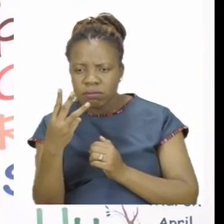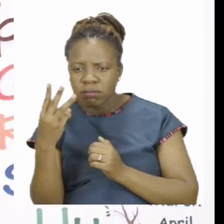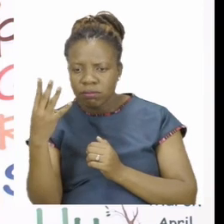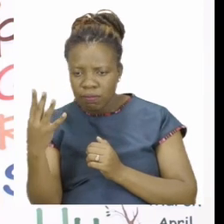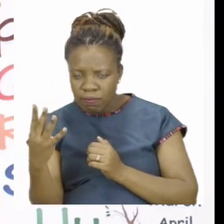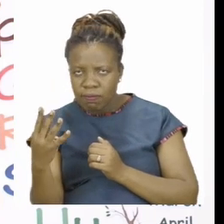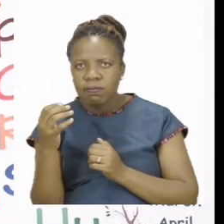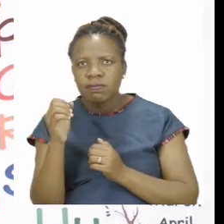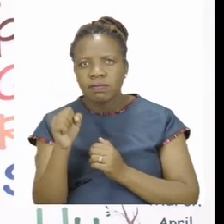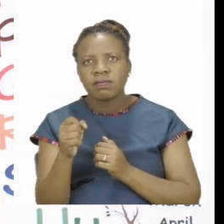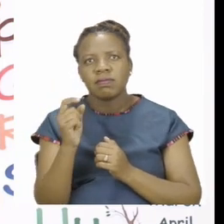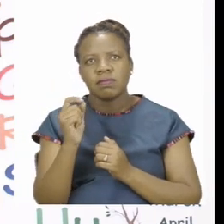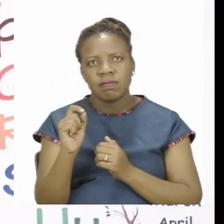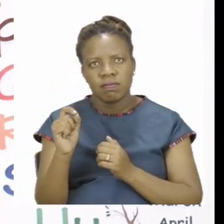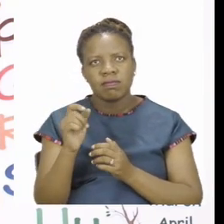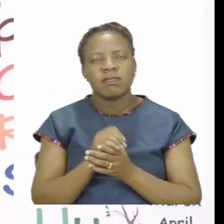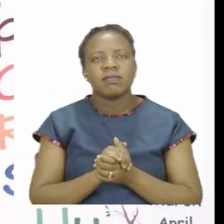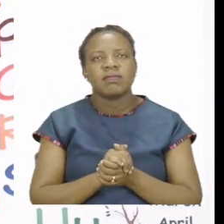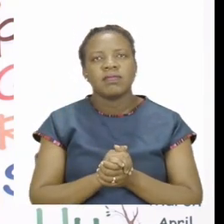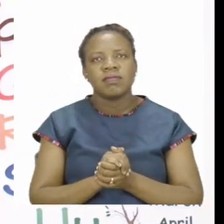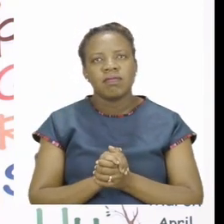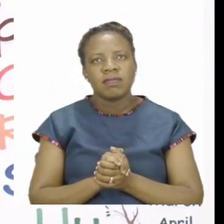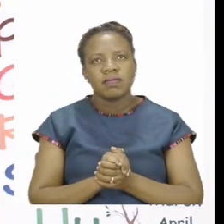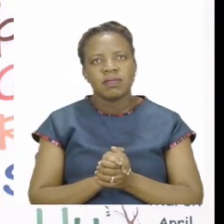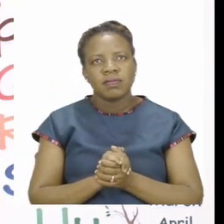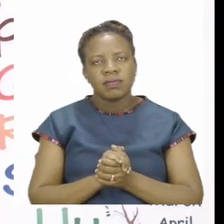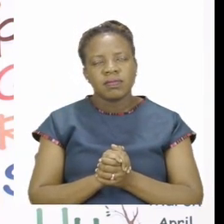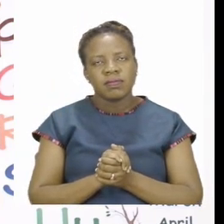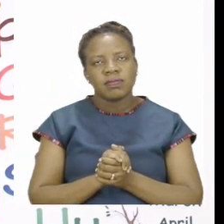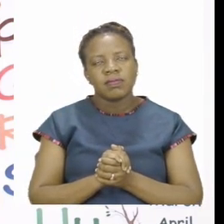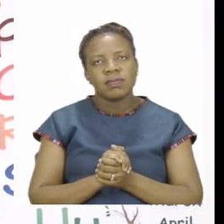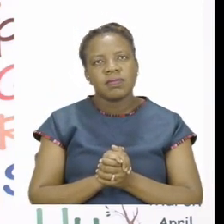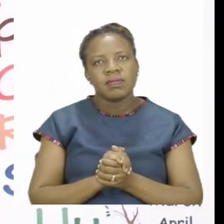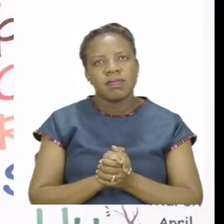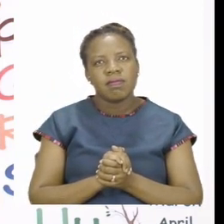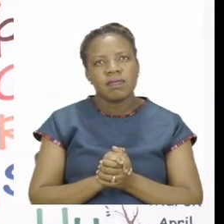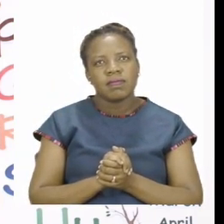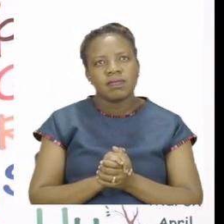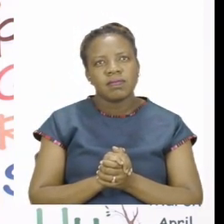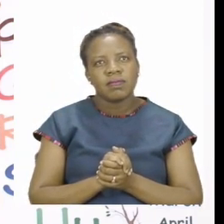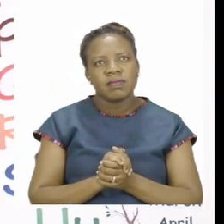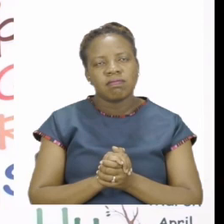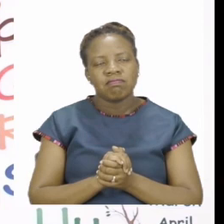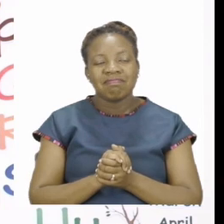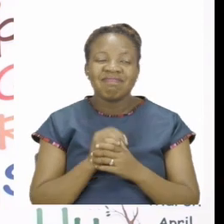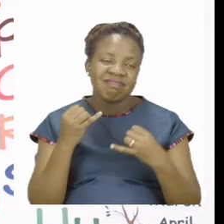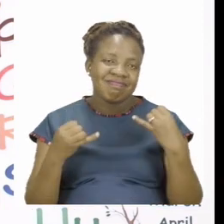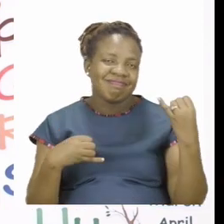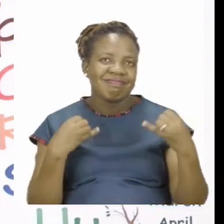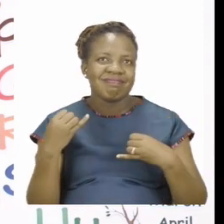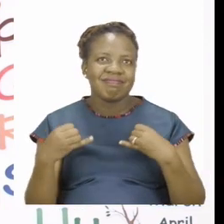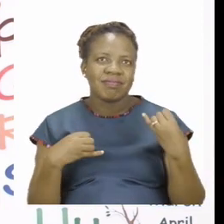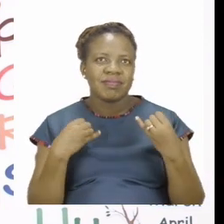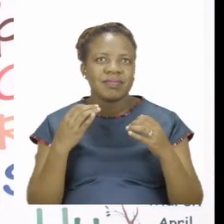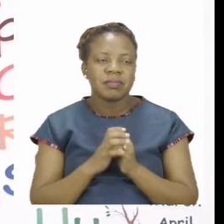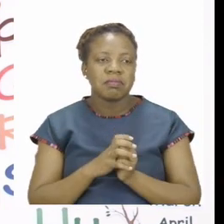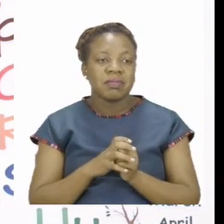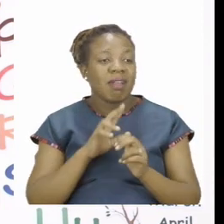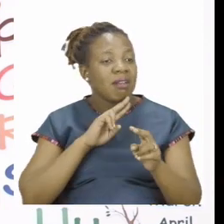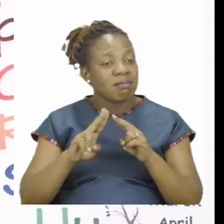it says I counted, then the number you counted. This one's going to be fun, and I really want you to take your